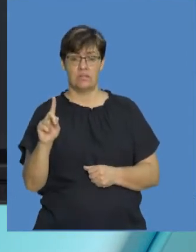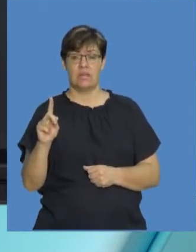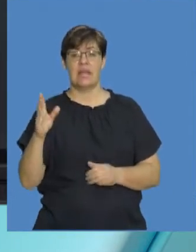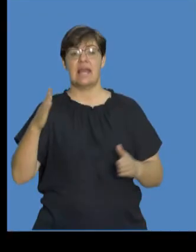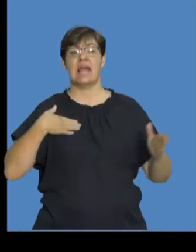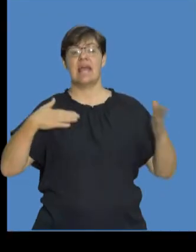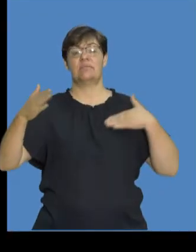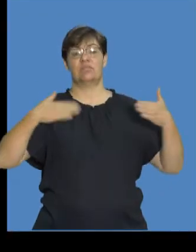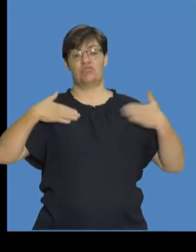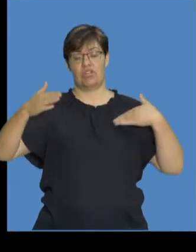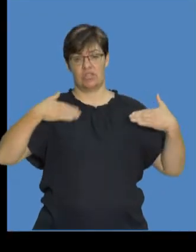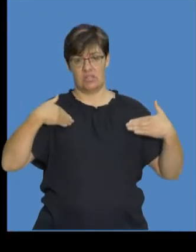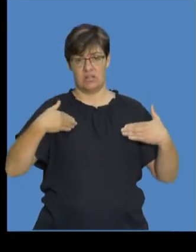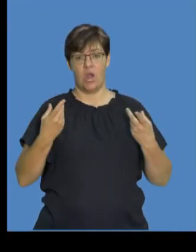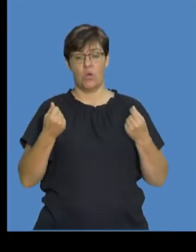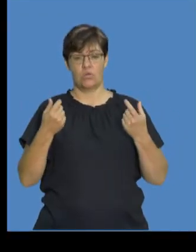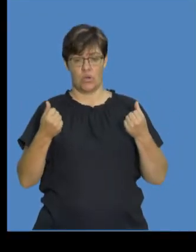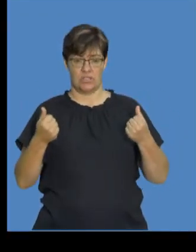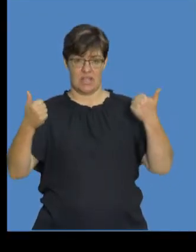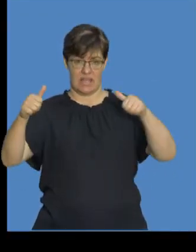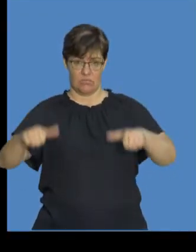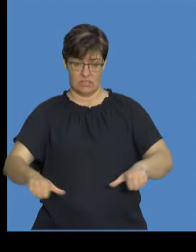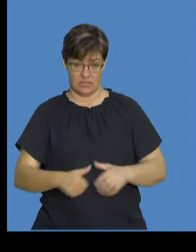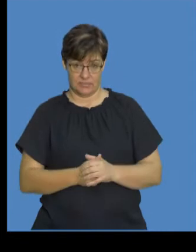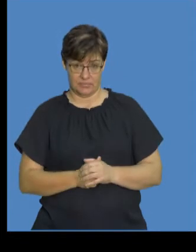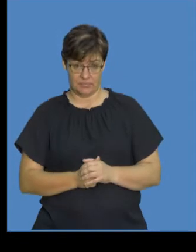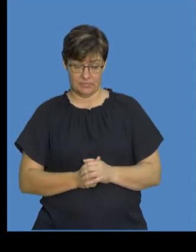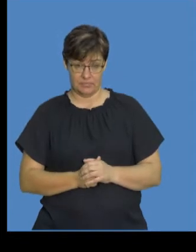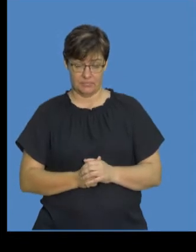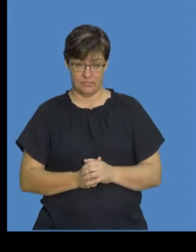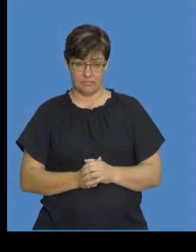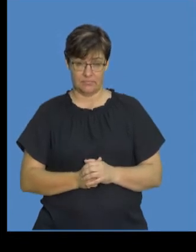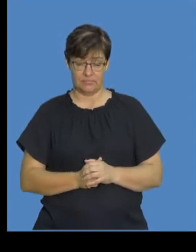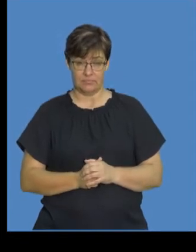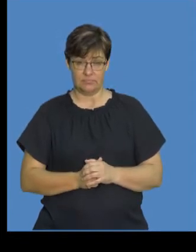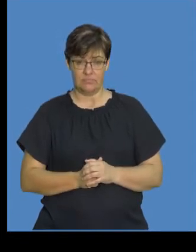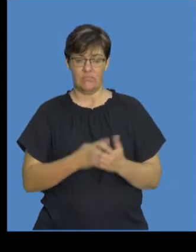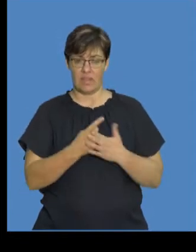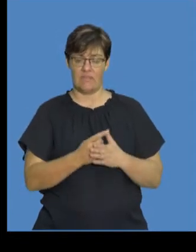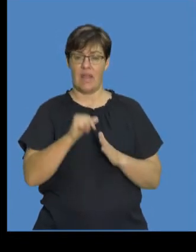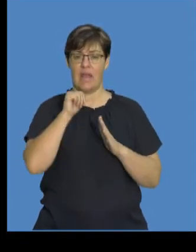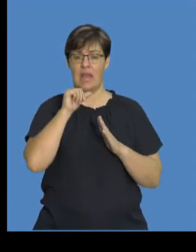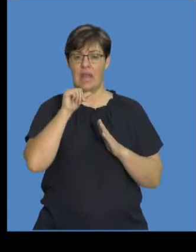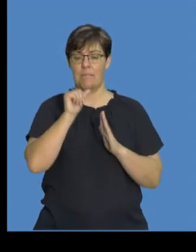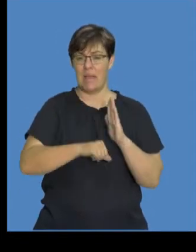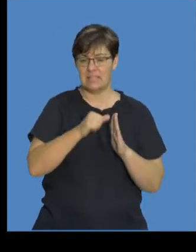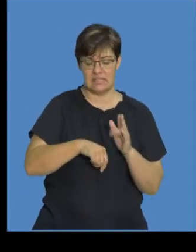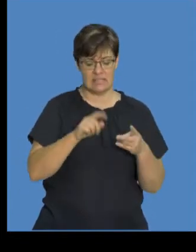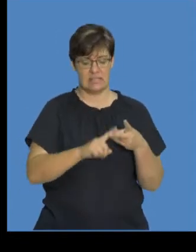your administration cost account, okay? So here we had